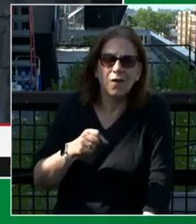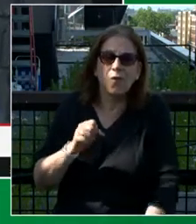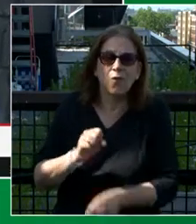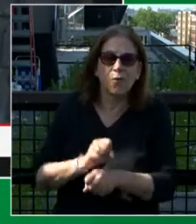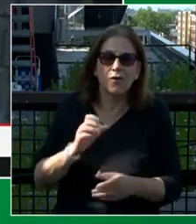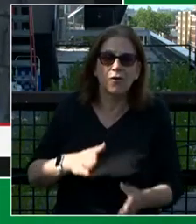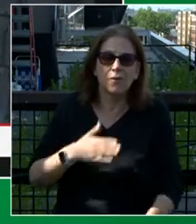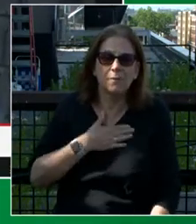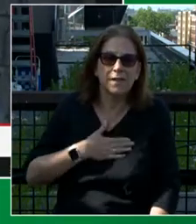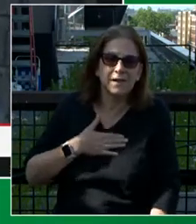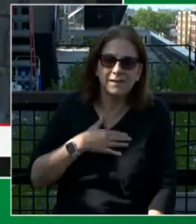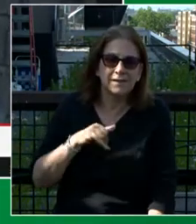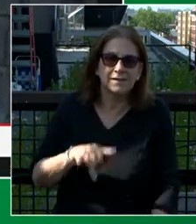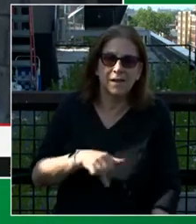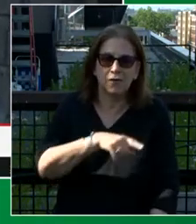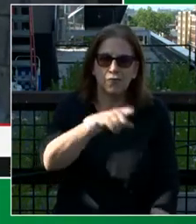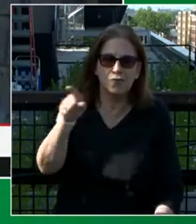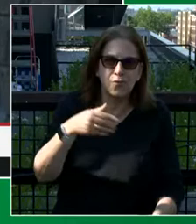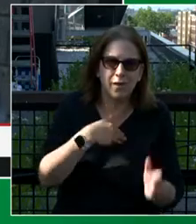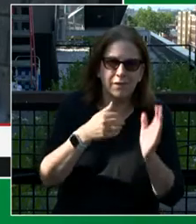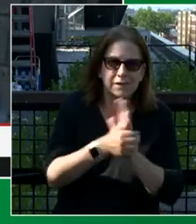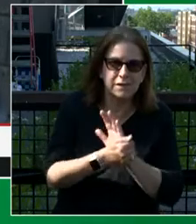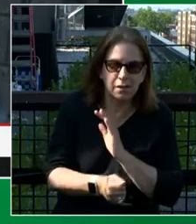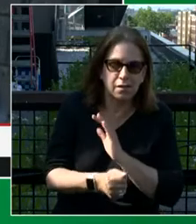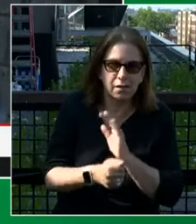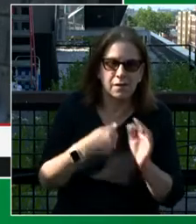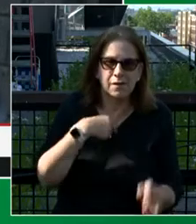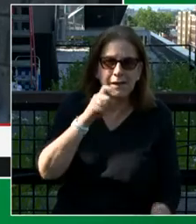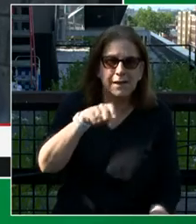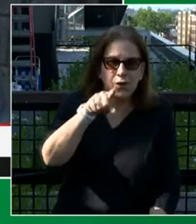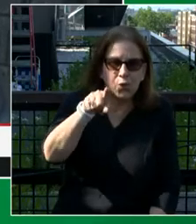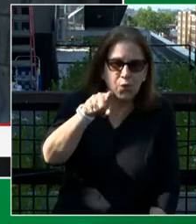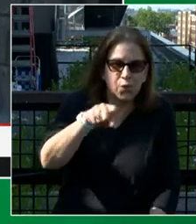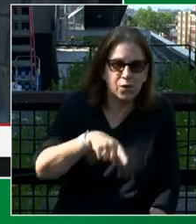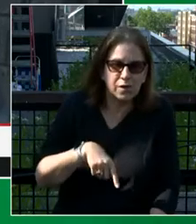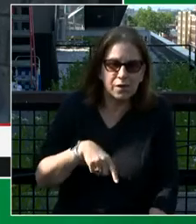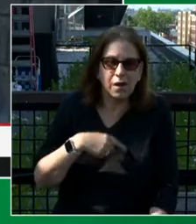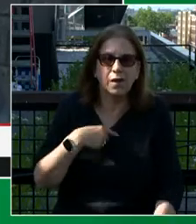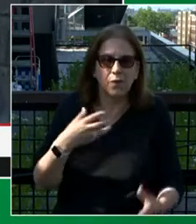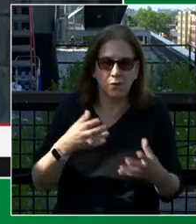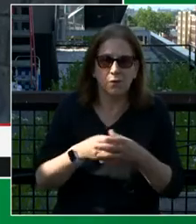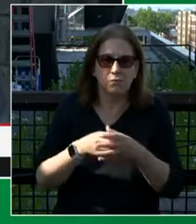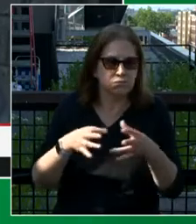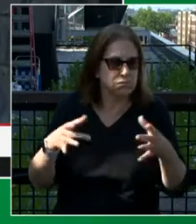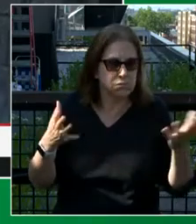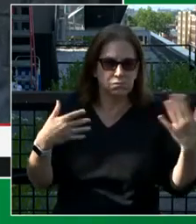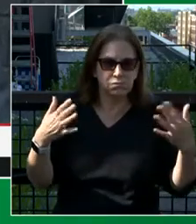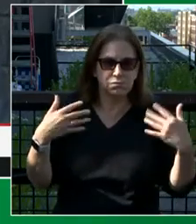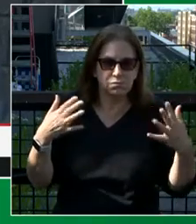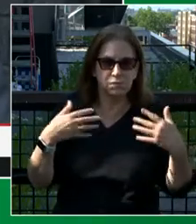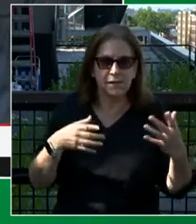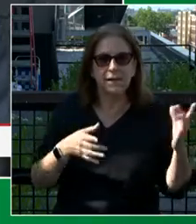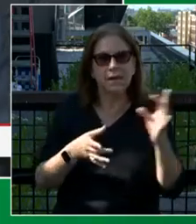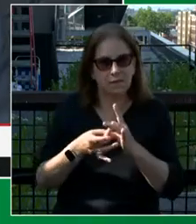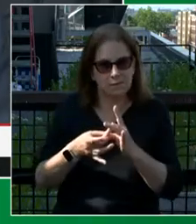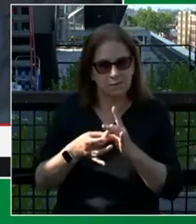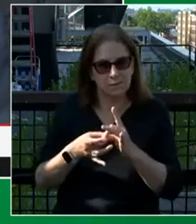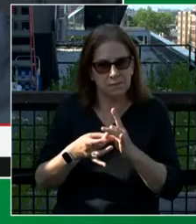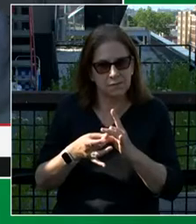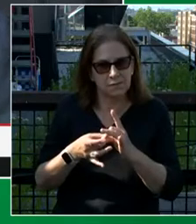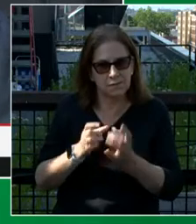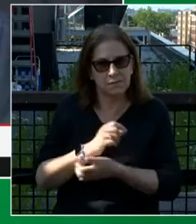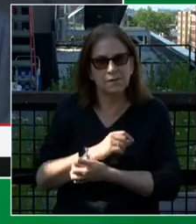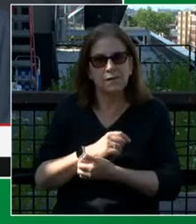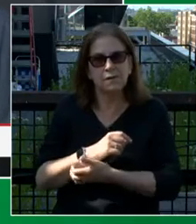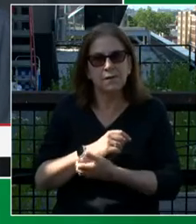people. And as we continue to grow, we need to connect with a population that is hungry, that has fire